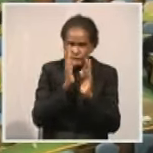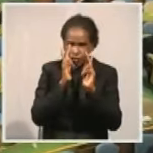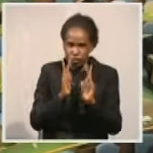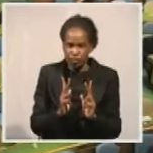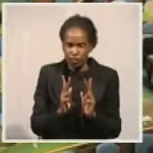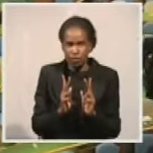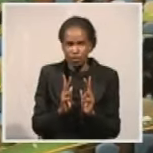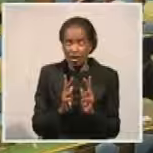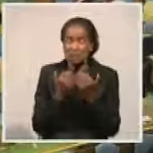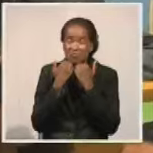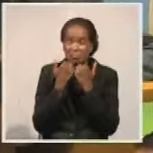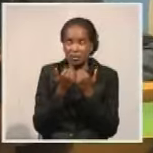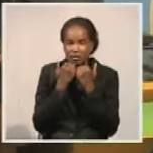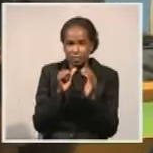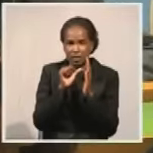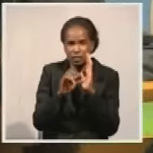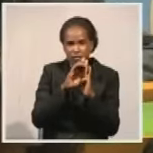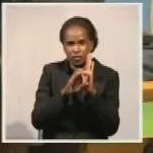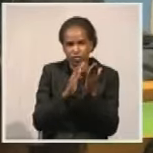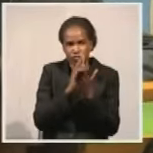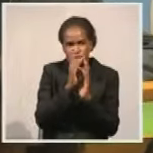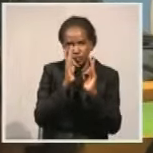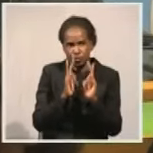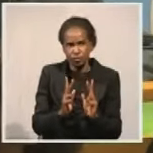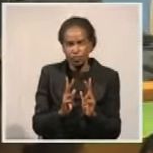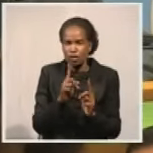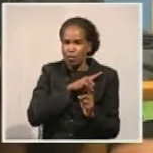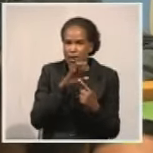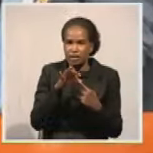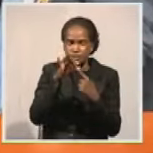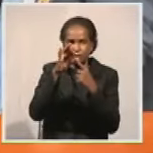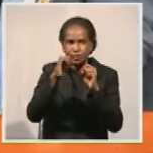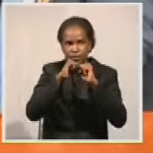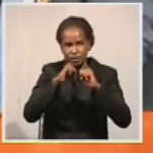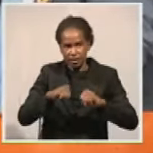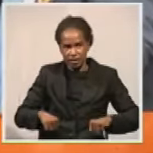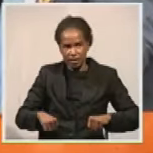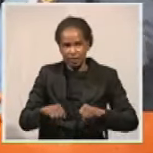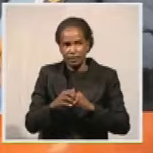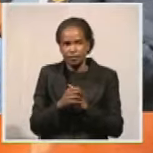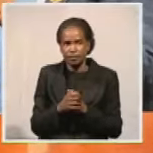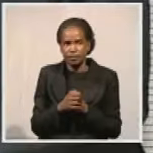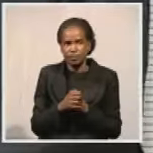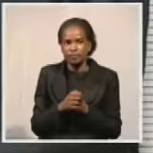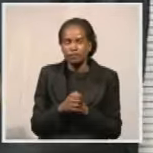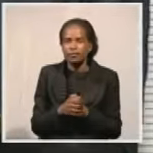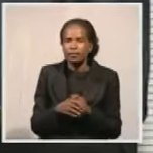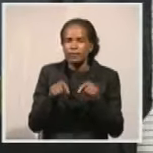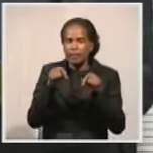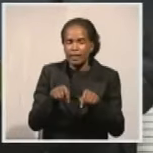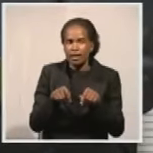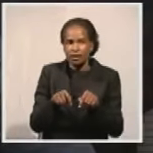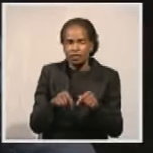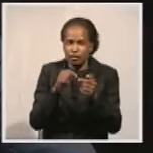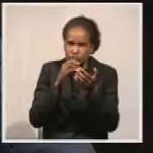in the constitution. One of the things that makes it special, of course, is that you decided there at the Constituent Assembly that this chapter and the